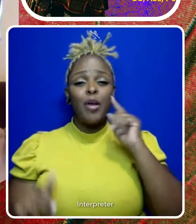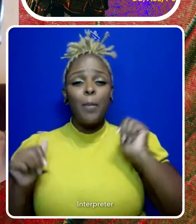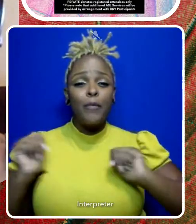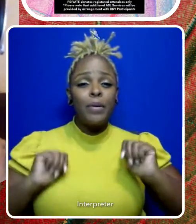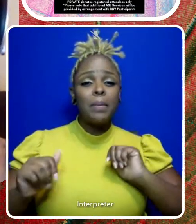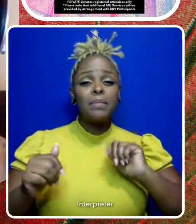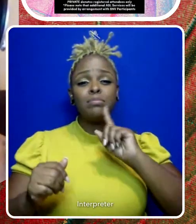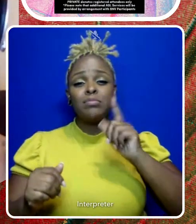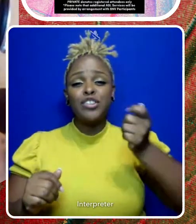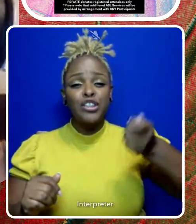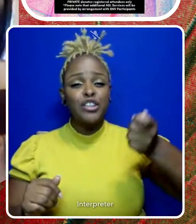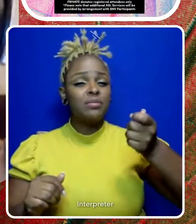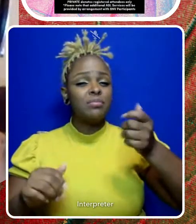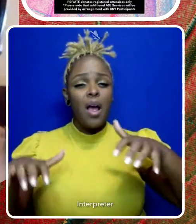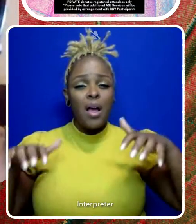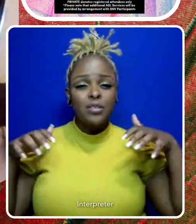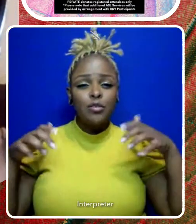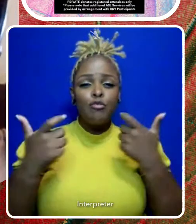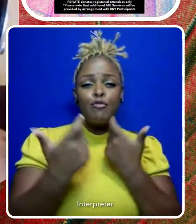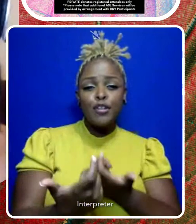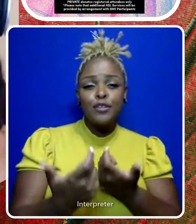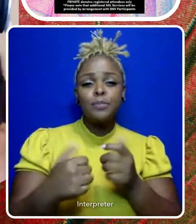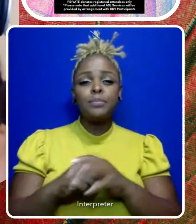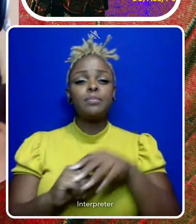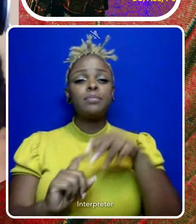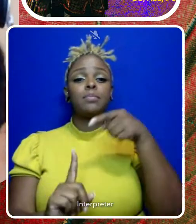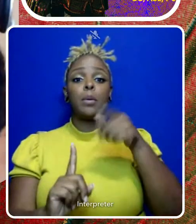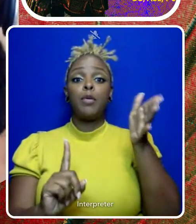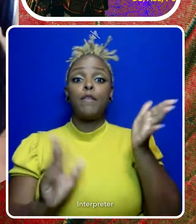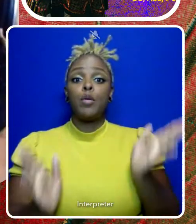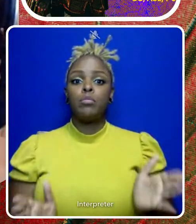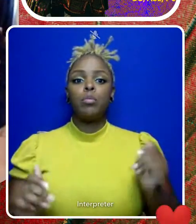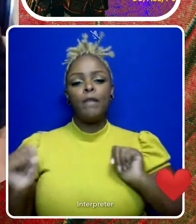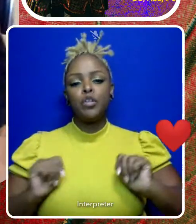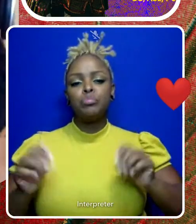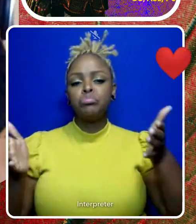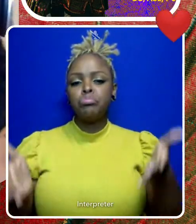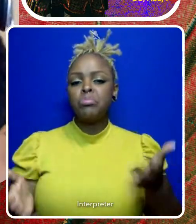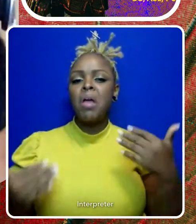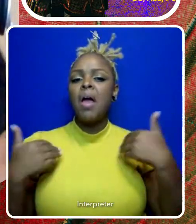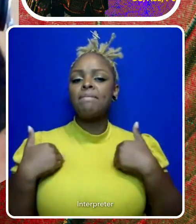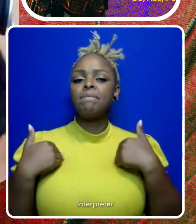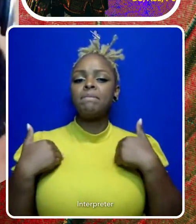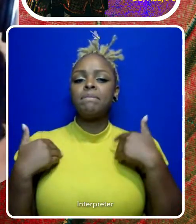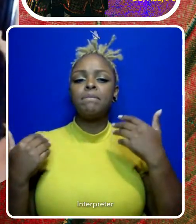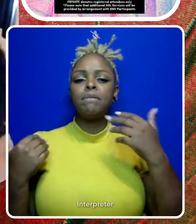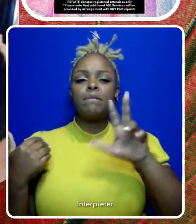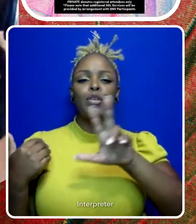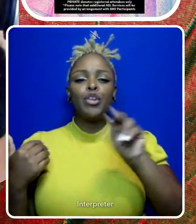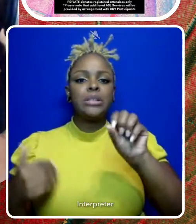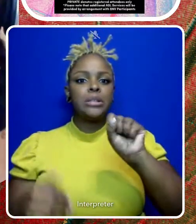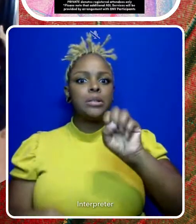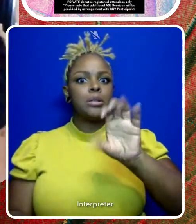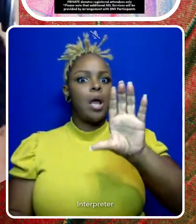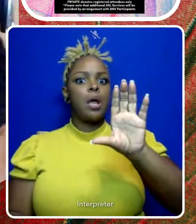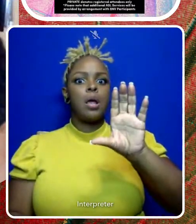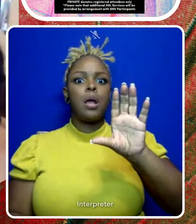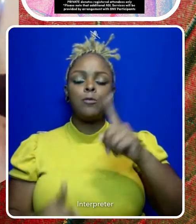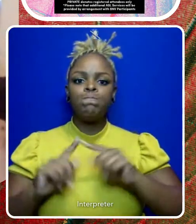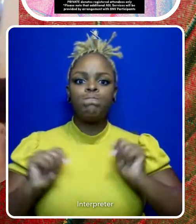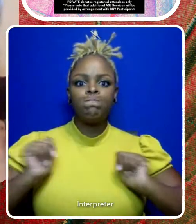perform original works, except for our third round, lightning round, where poets will have 1 minute and 30